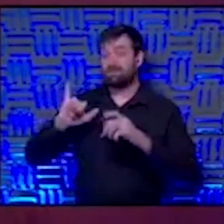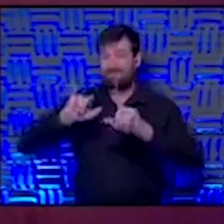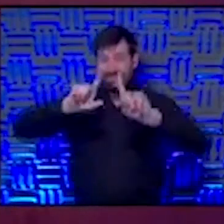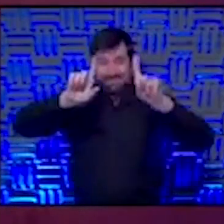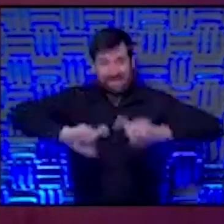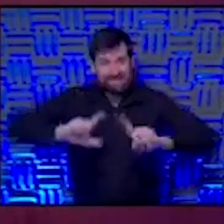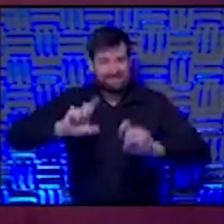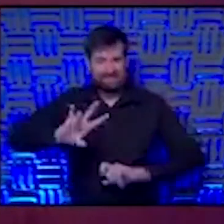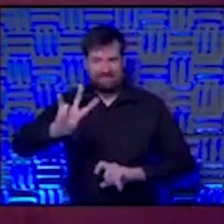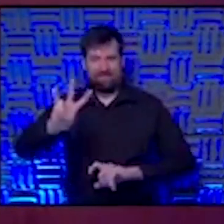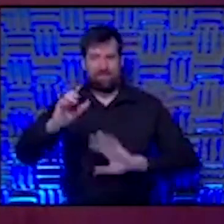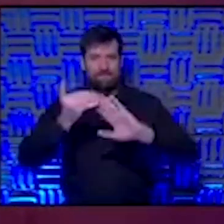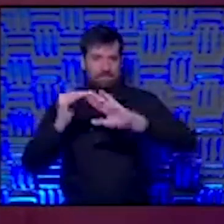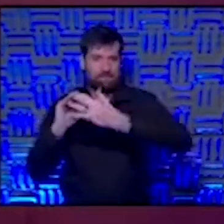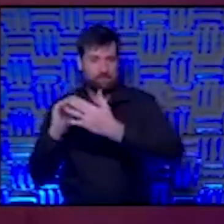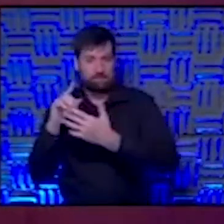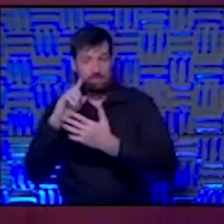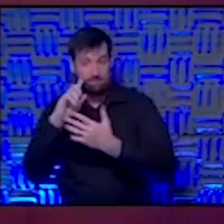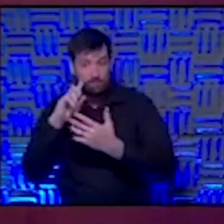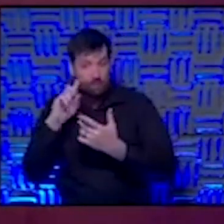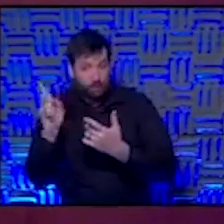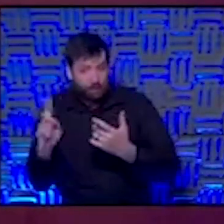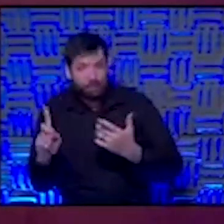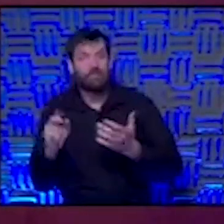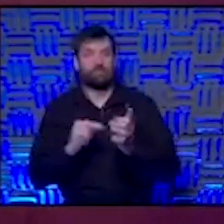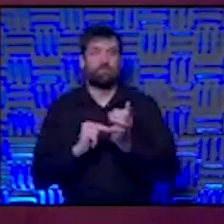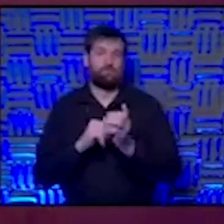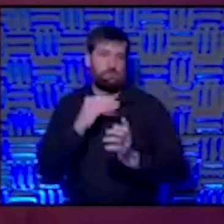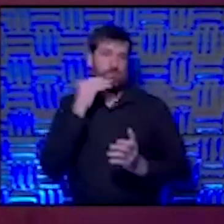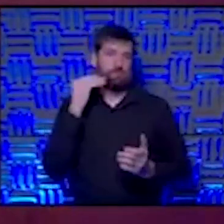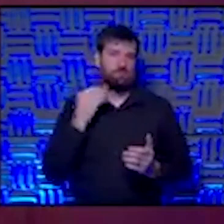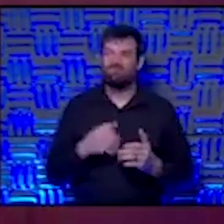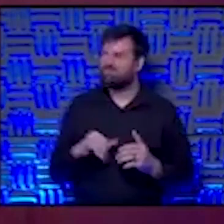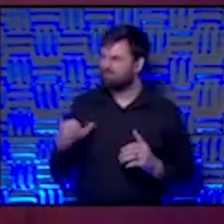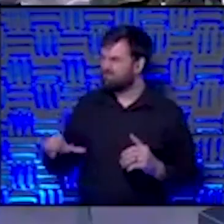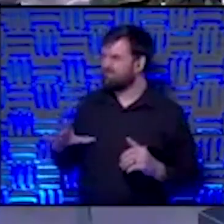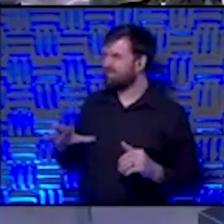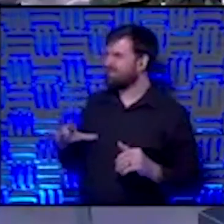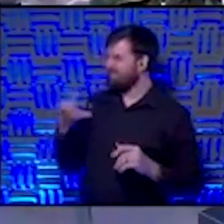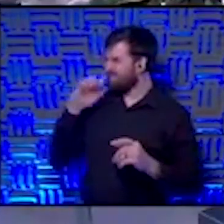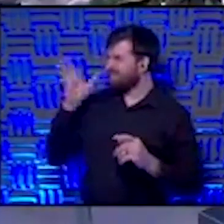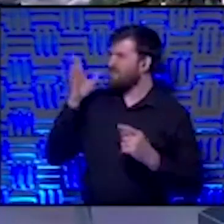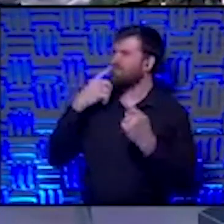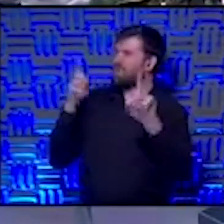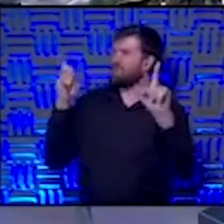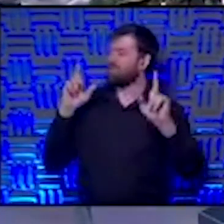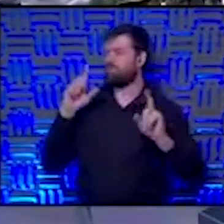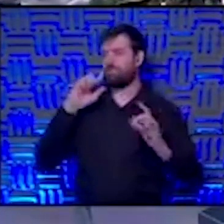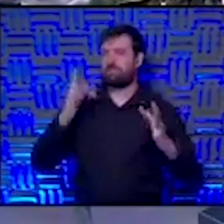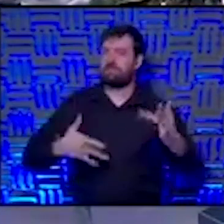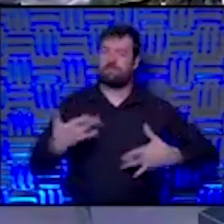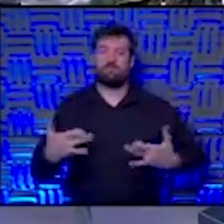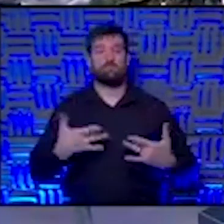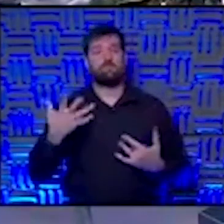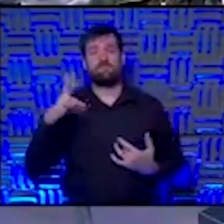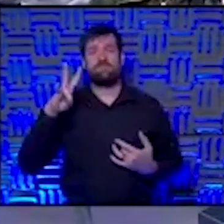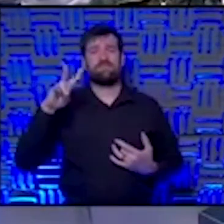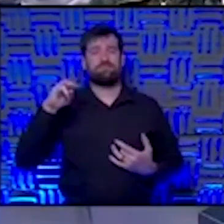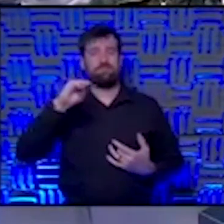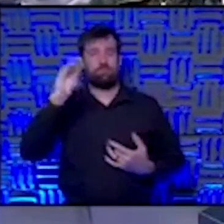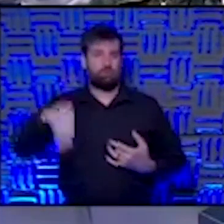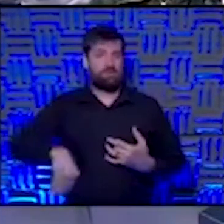the country, specifically in the nursing facilities. I think they're cool. I think it's going to work. I'm excited because the 70%